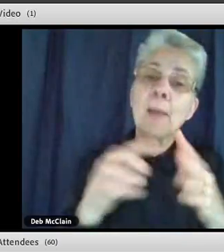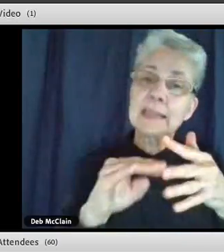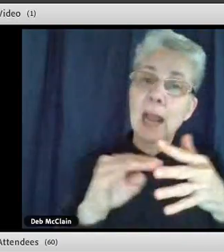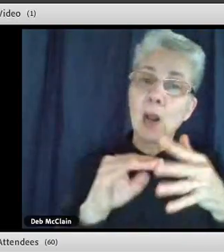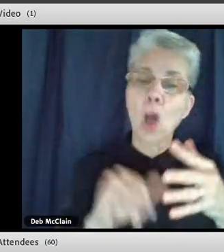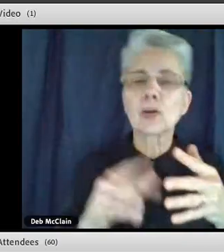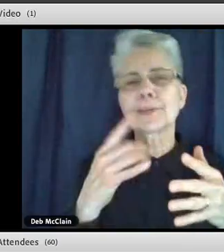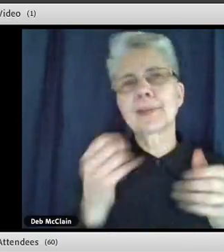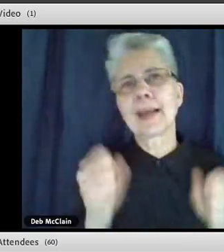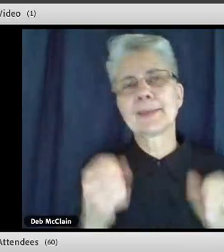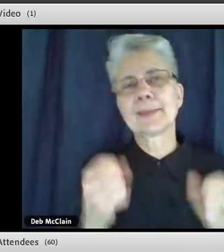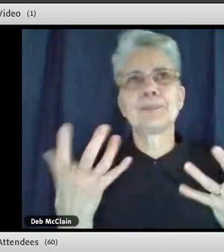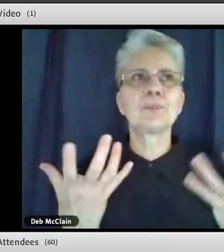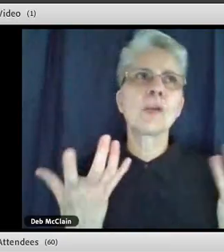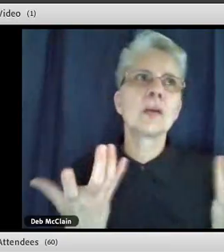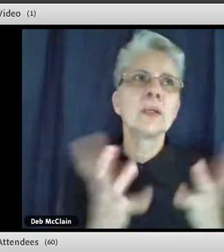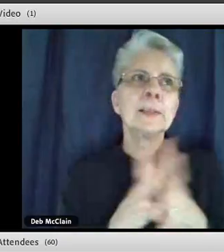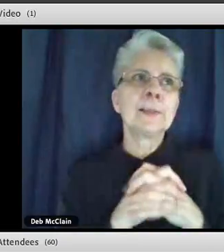with